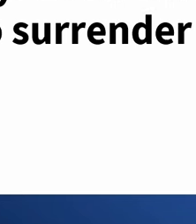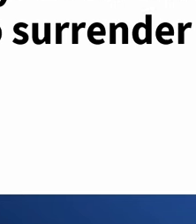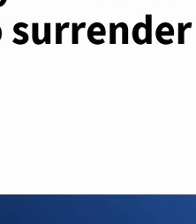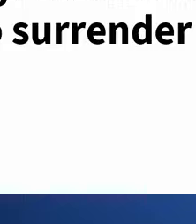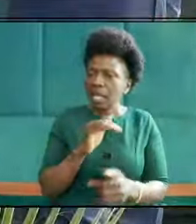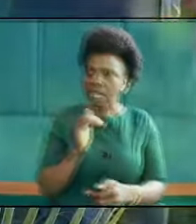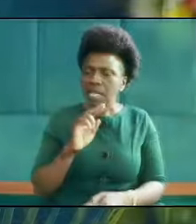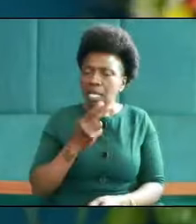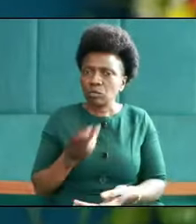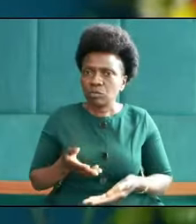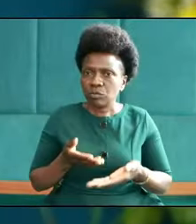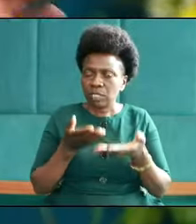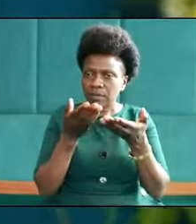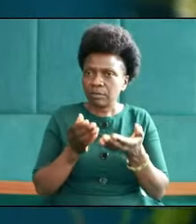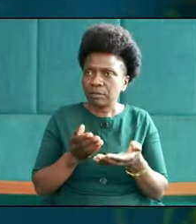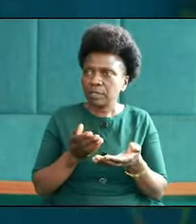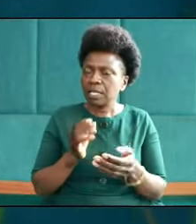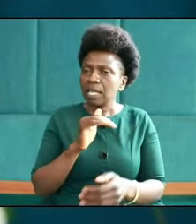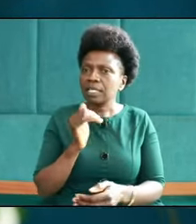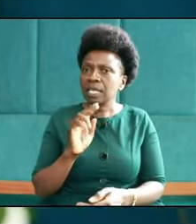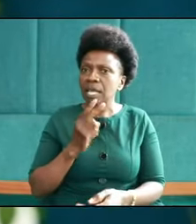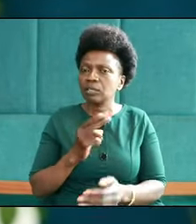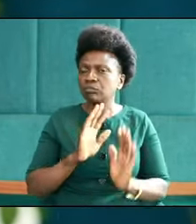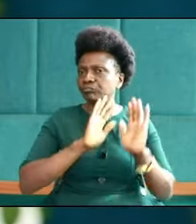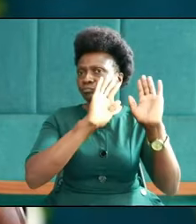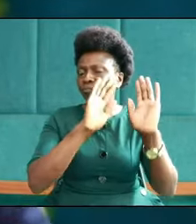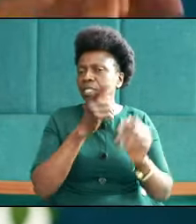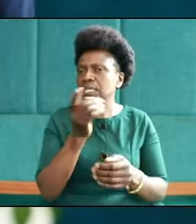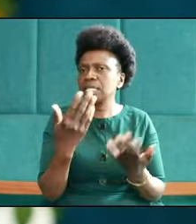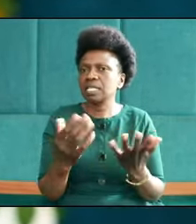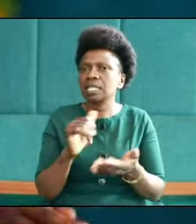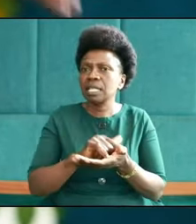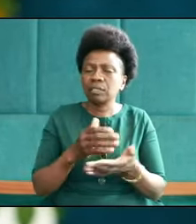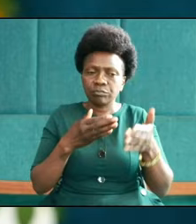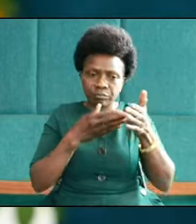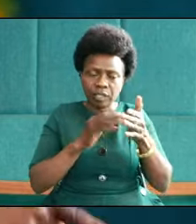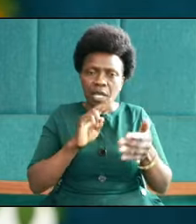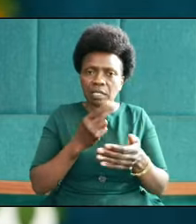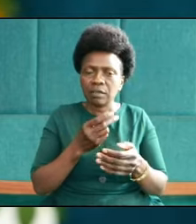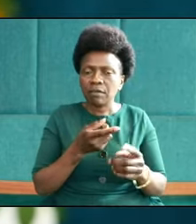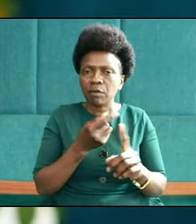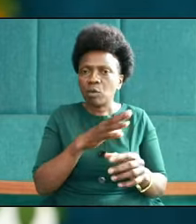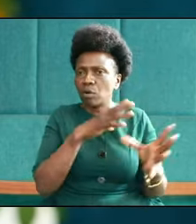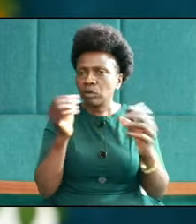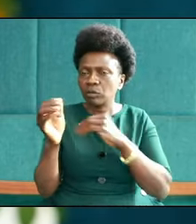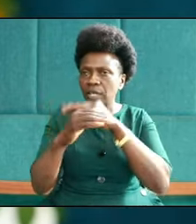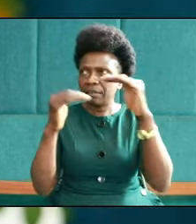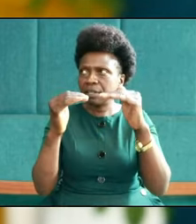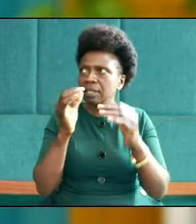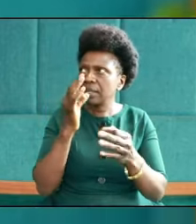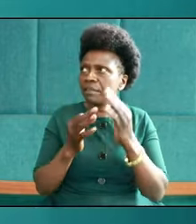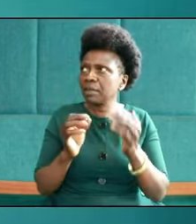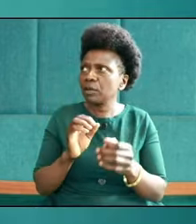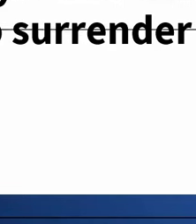he is asking us to give up, he is asking us to leave those things that prevent us from going to heaven. Even